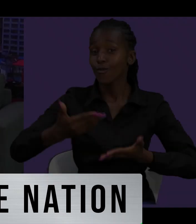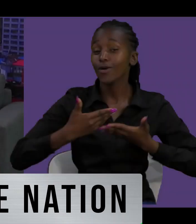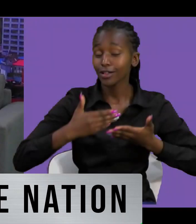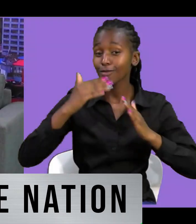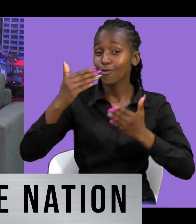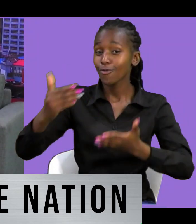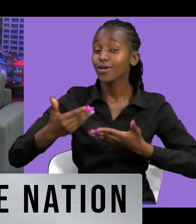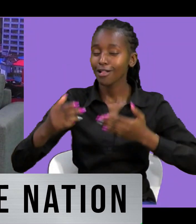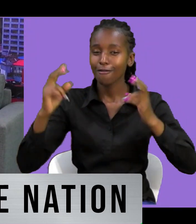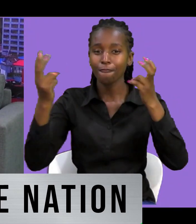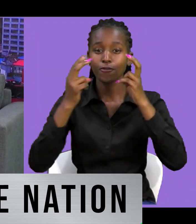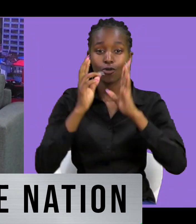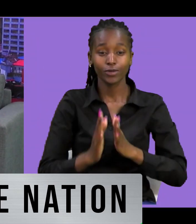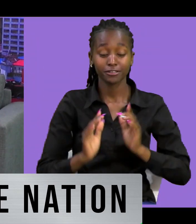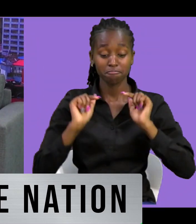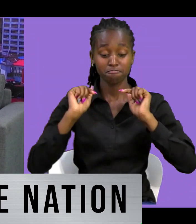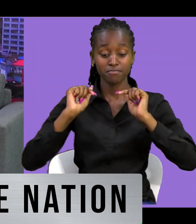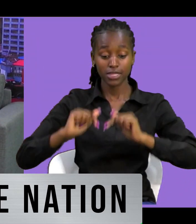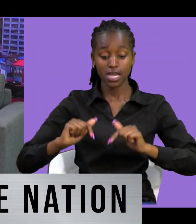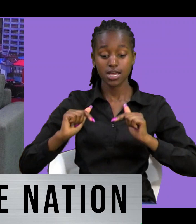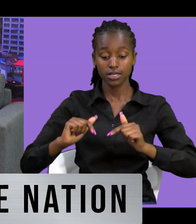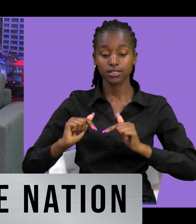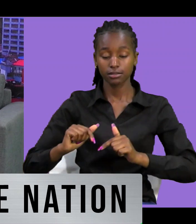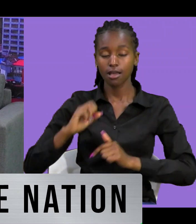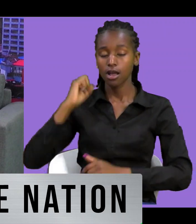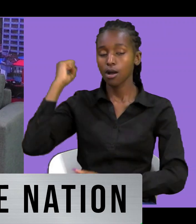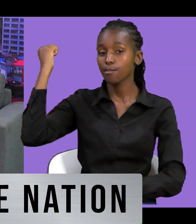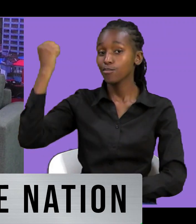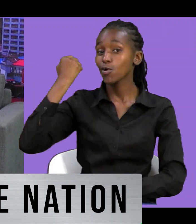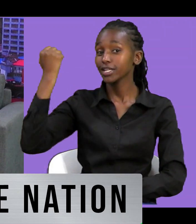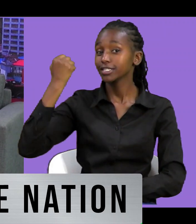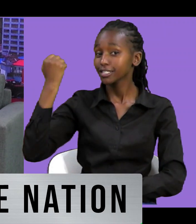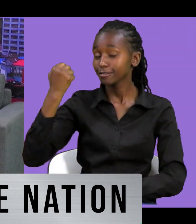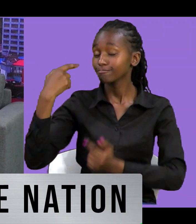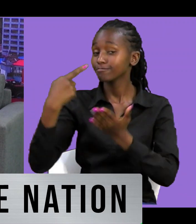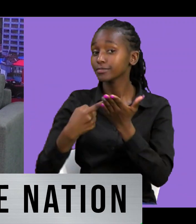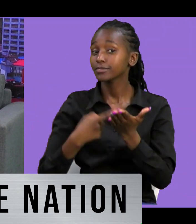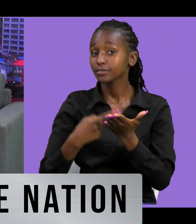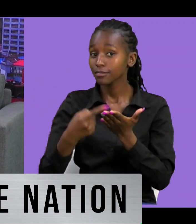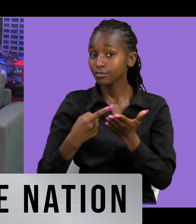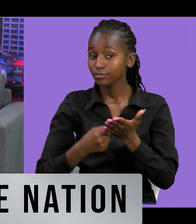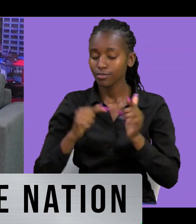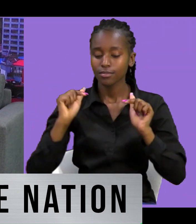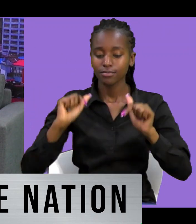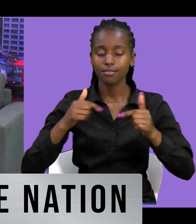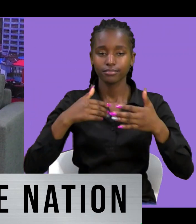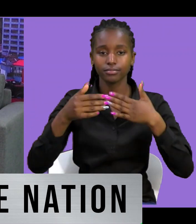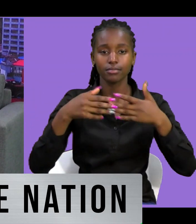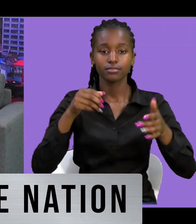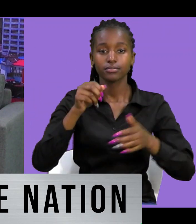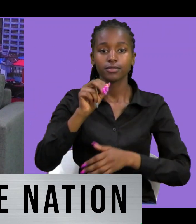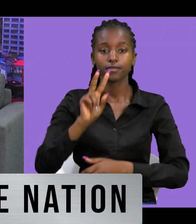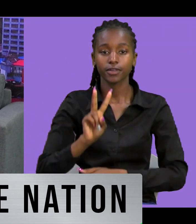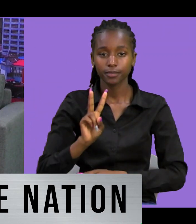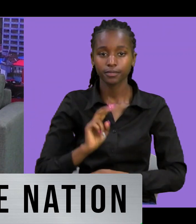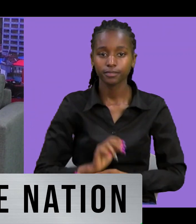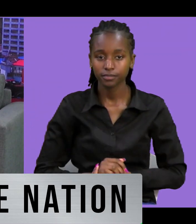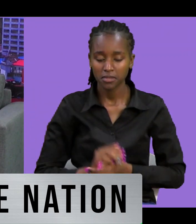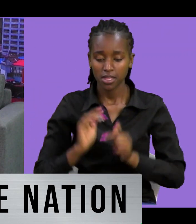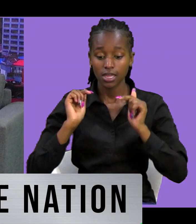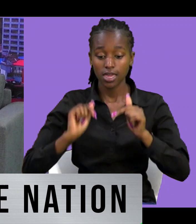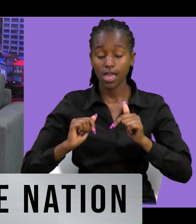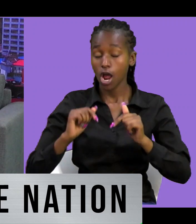Welcome viewers. This is Politics Today. Hapa Science TV. By the way, hapa